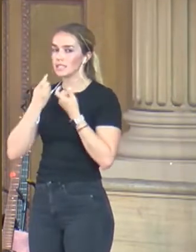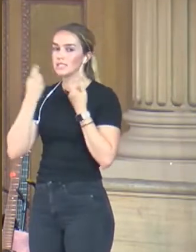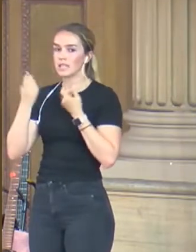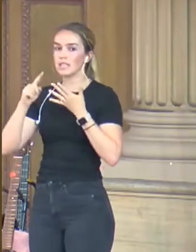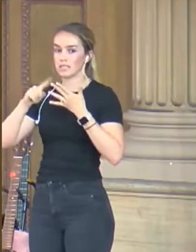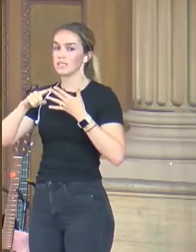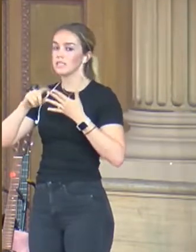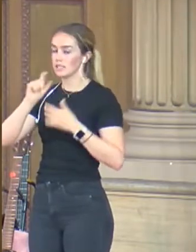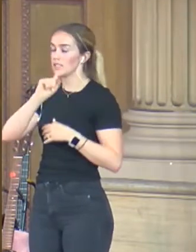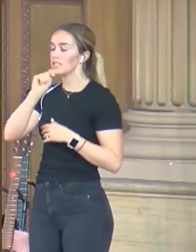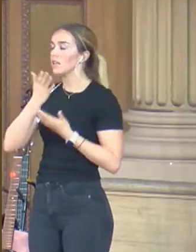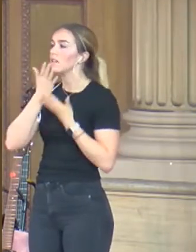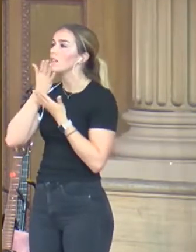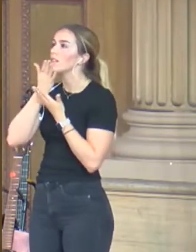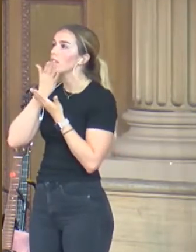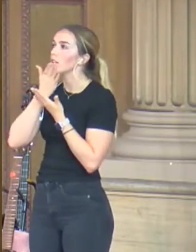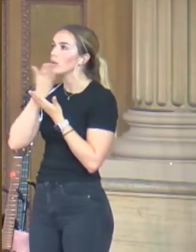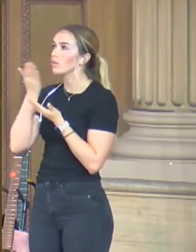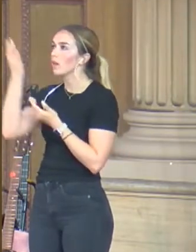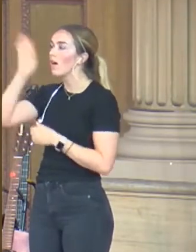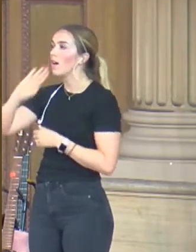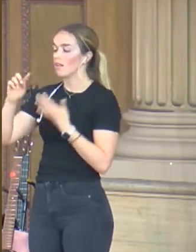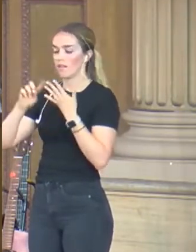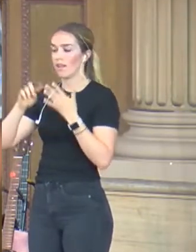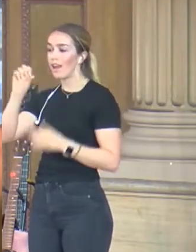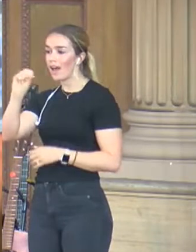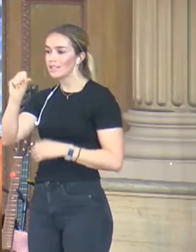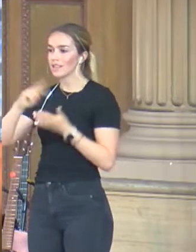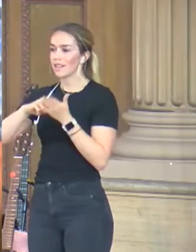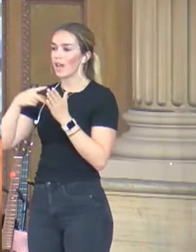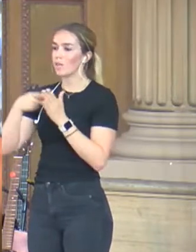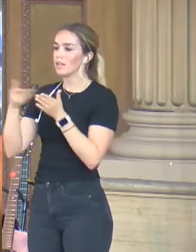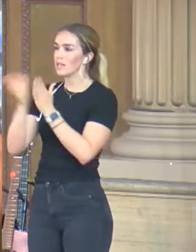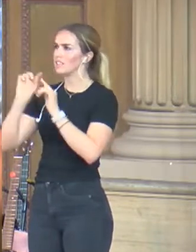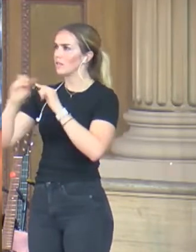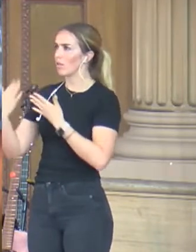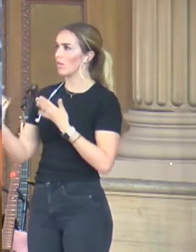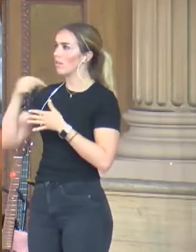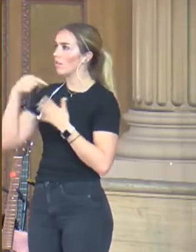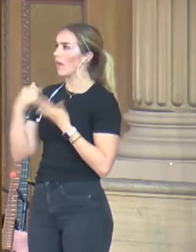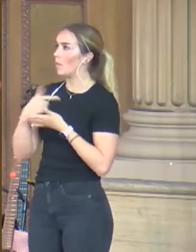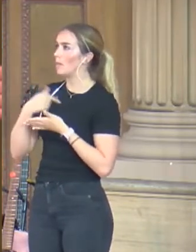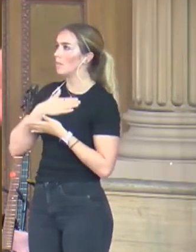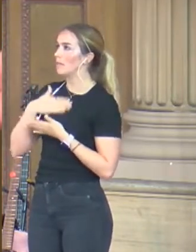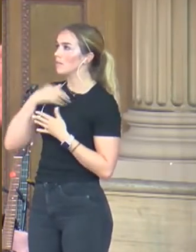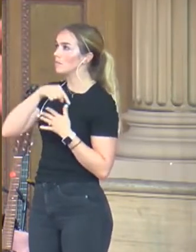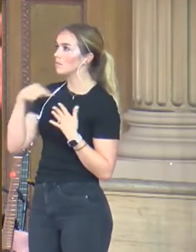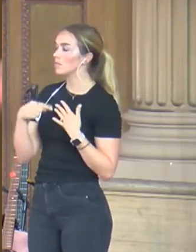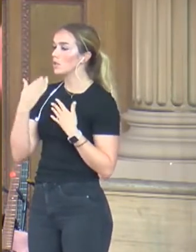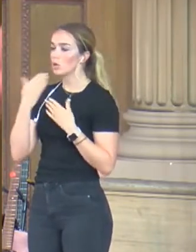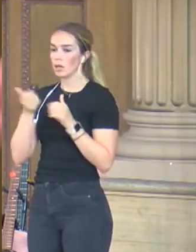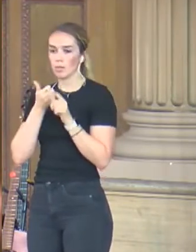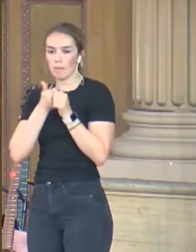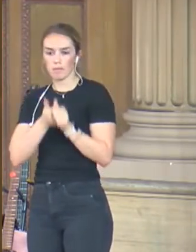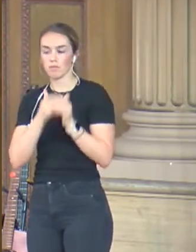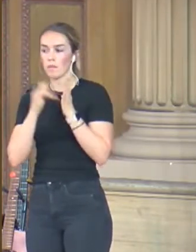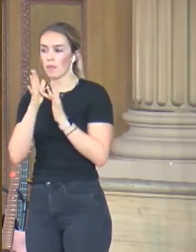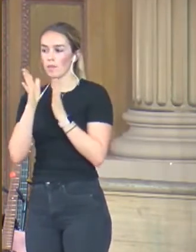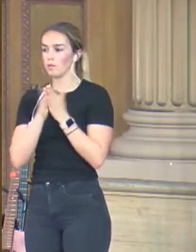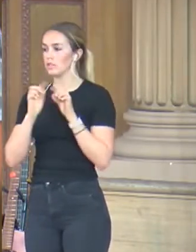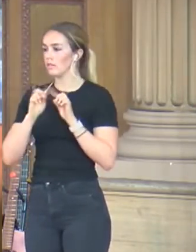And then T, we give thanks, thanksgiving to God. And then S is supplication where we ask for things. And those are all good and biblical categories of